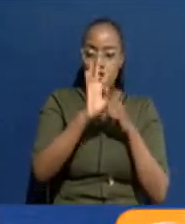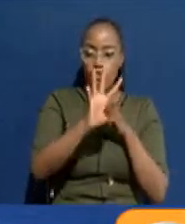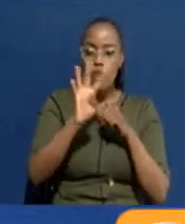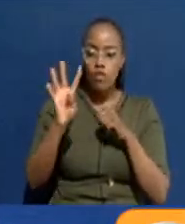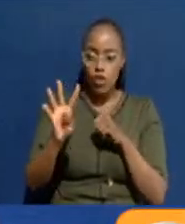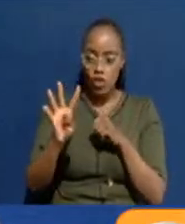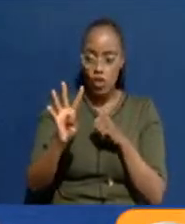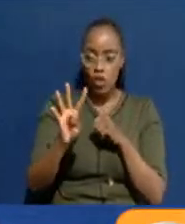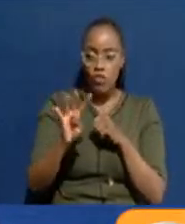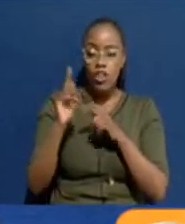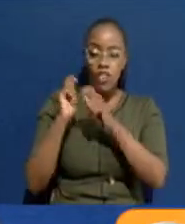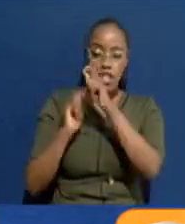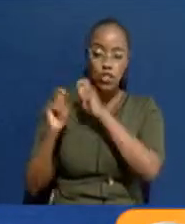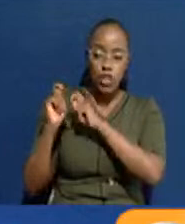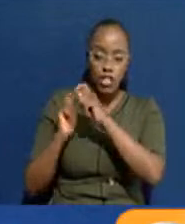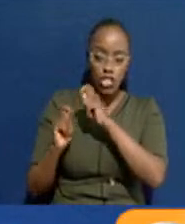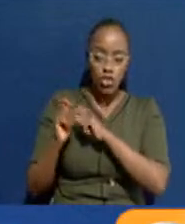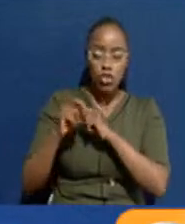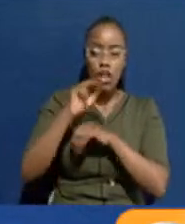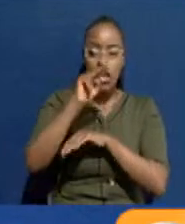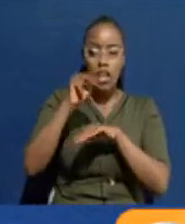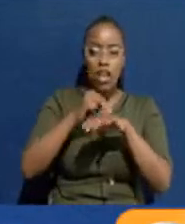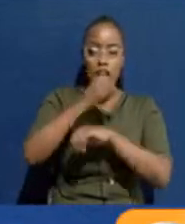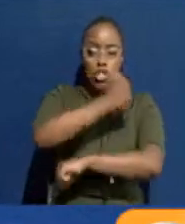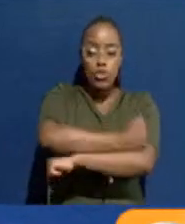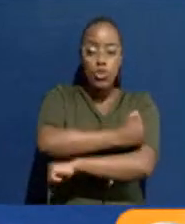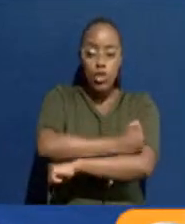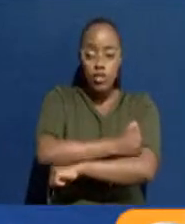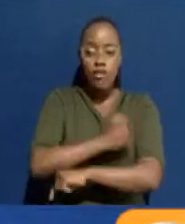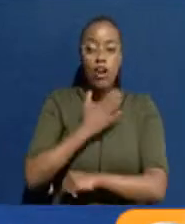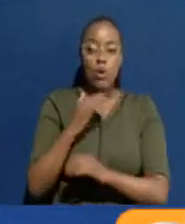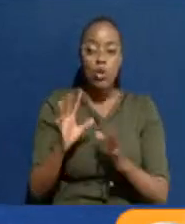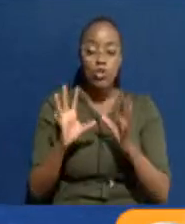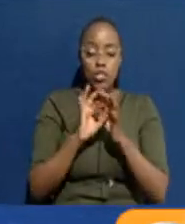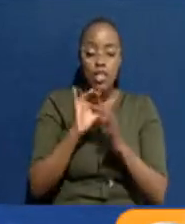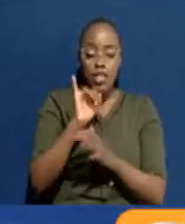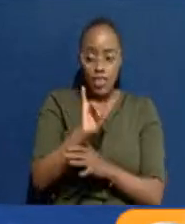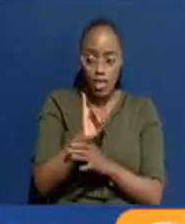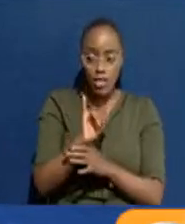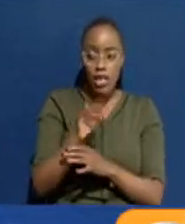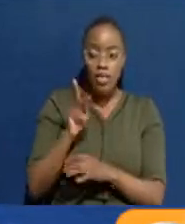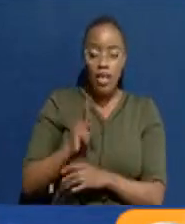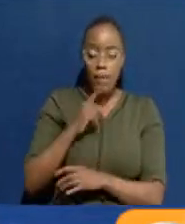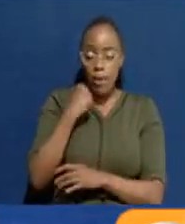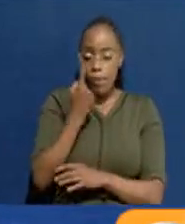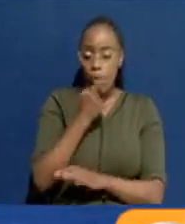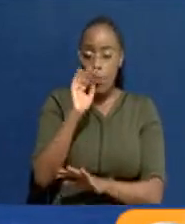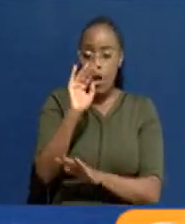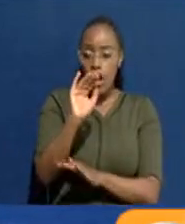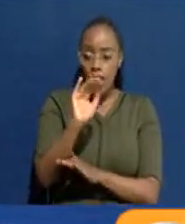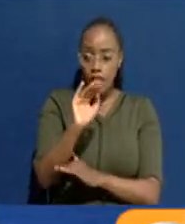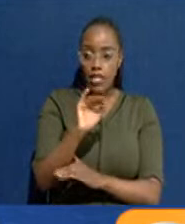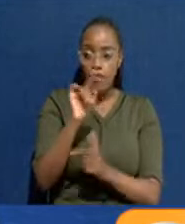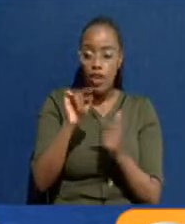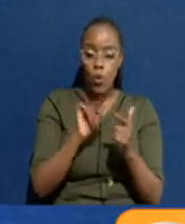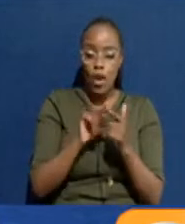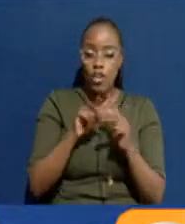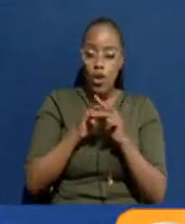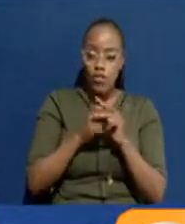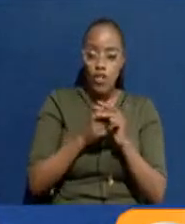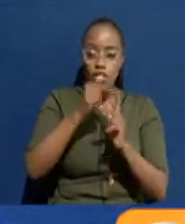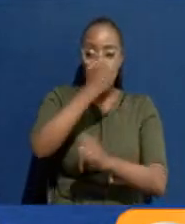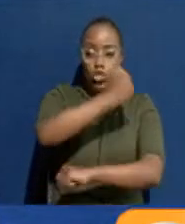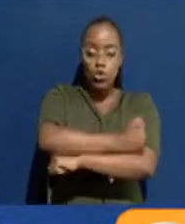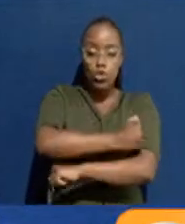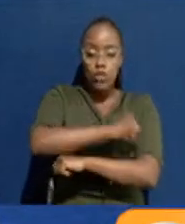the so-called the traditional national schools. And I want to join that fray of those who are asking, when we were fixing schools in